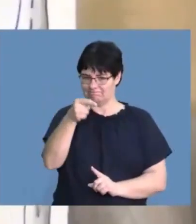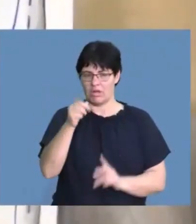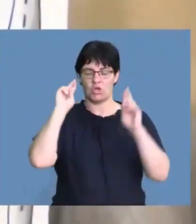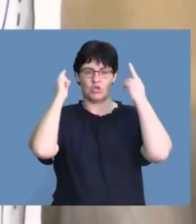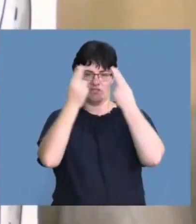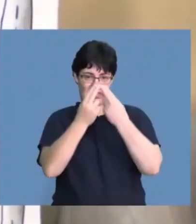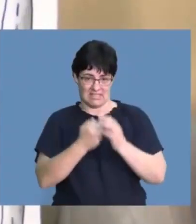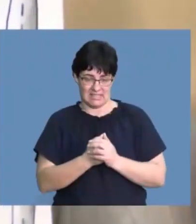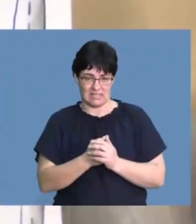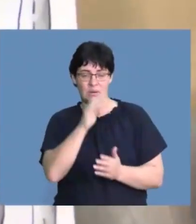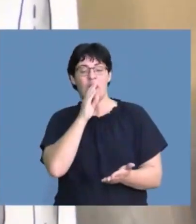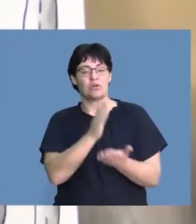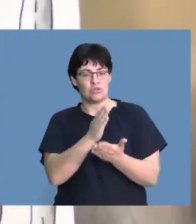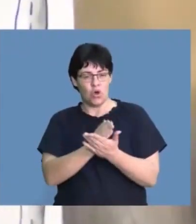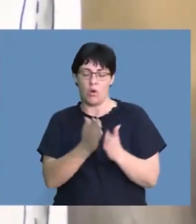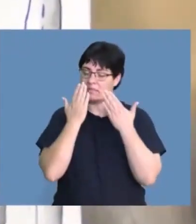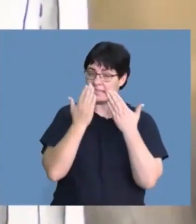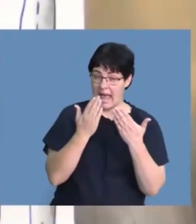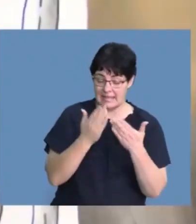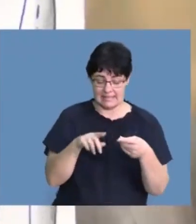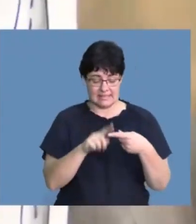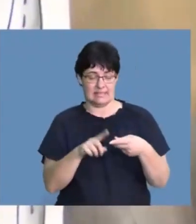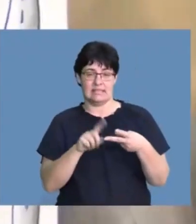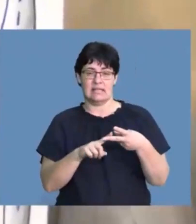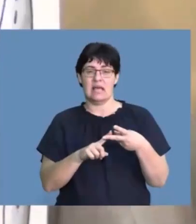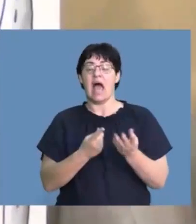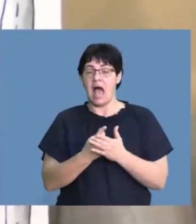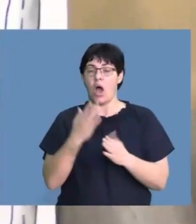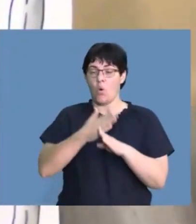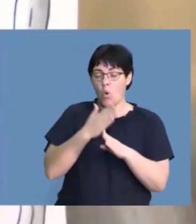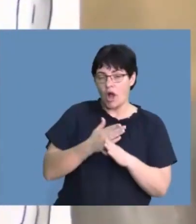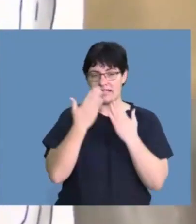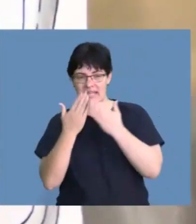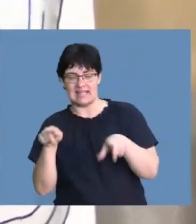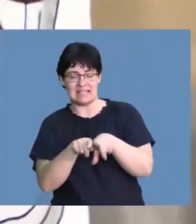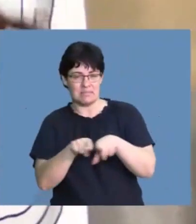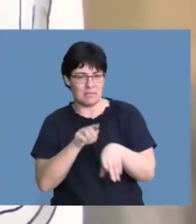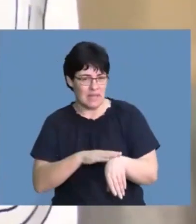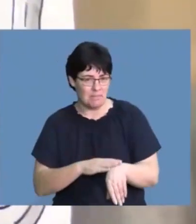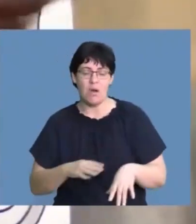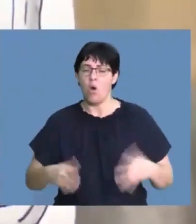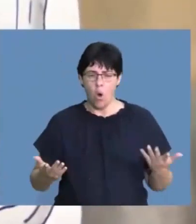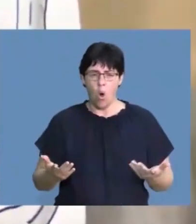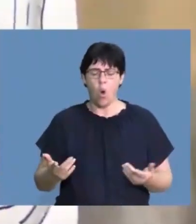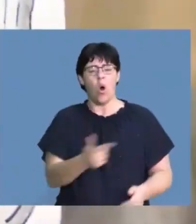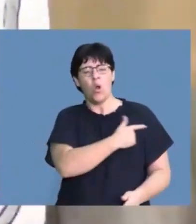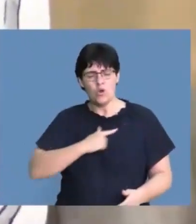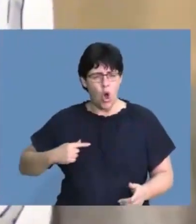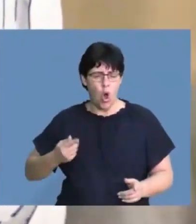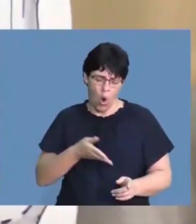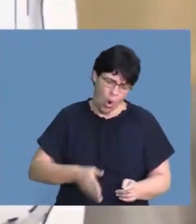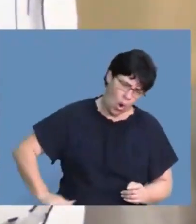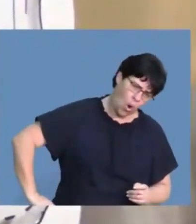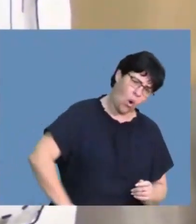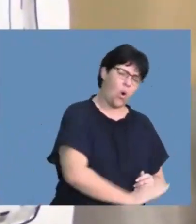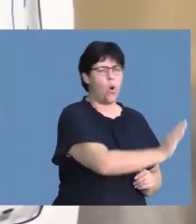to varsity, making sure that maybe she studies, she gets an internship, but now she can also take the